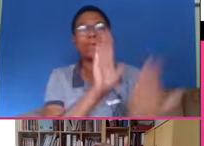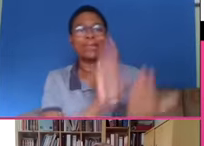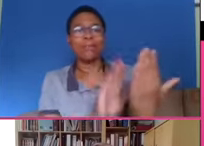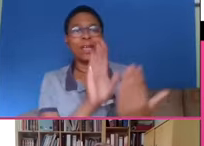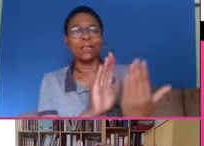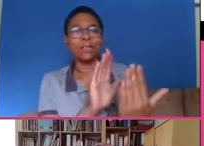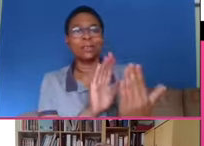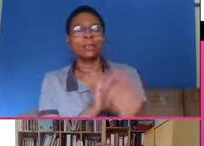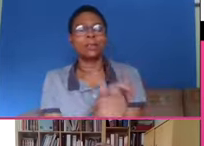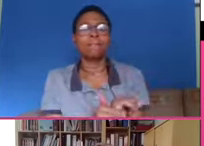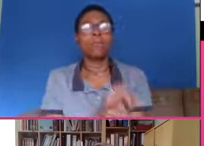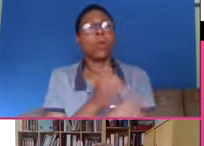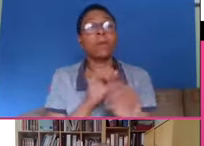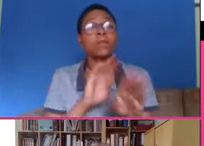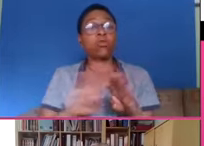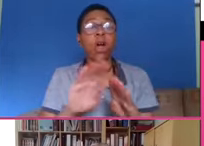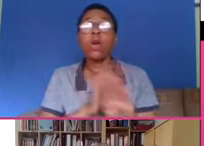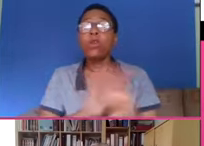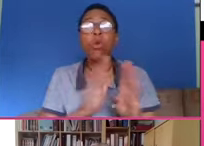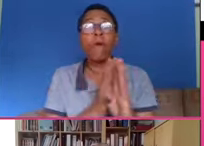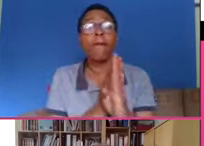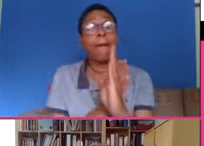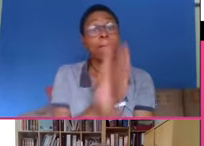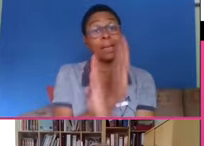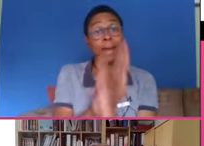face-to-face wherever possible.